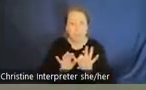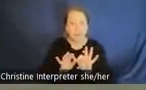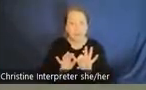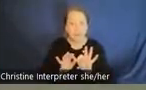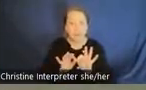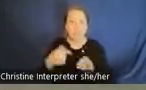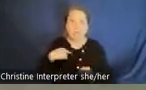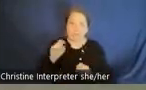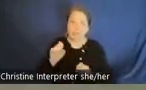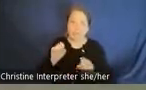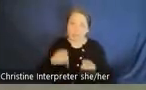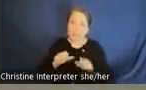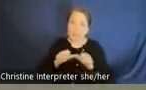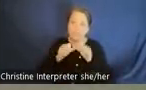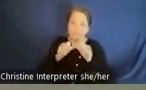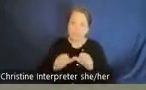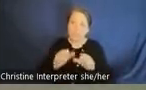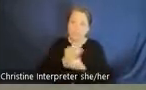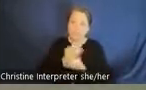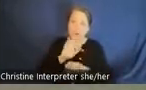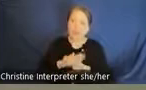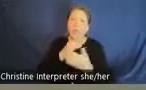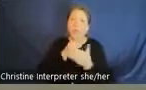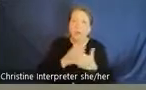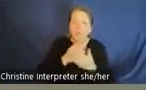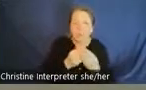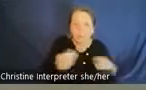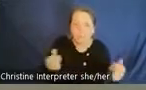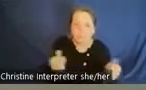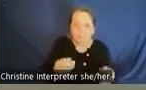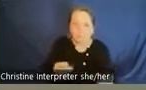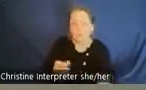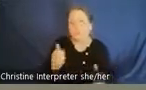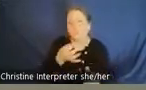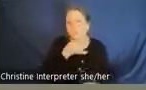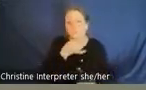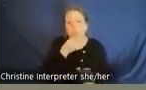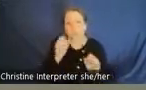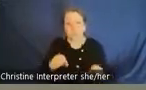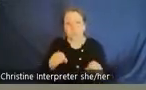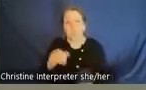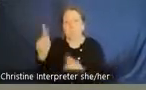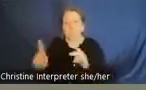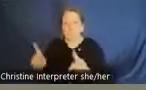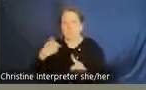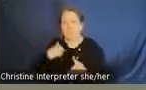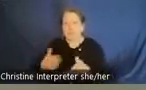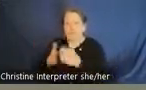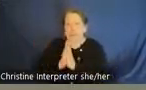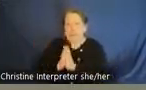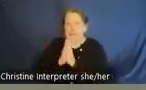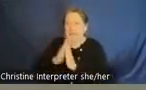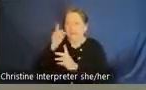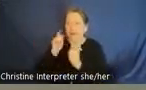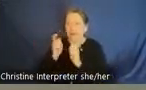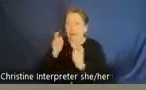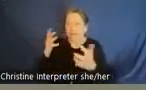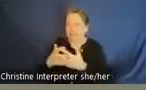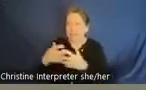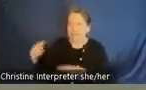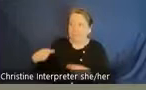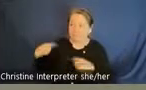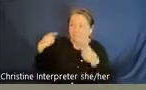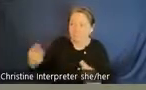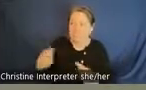working on partial solutions as soon as possible. Individuals have been asking for accommodations. We need